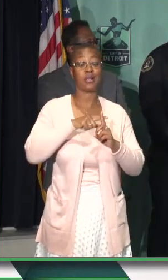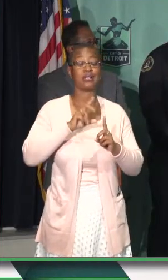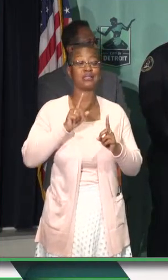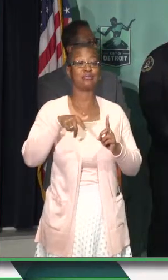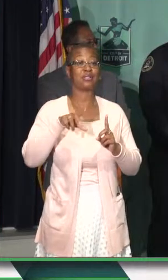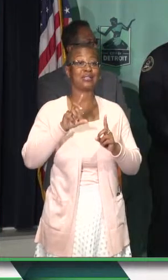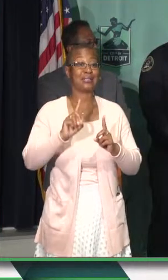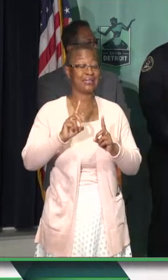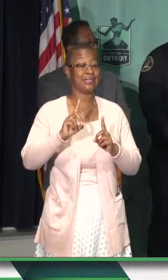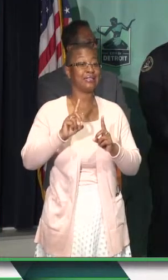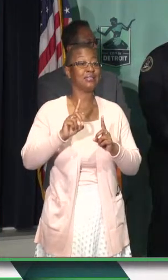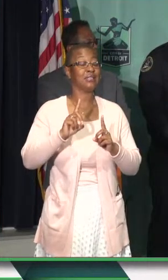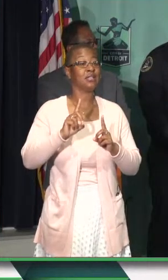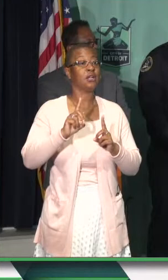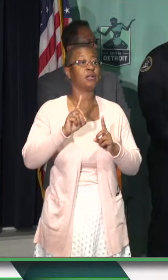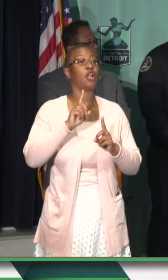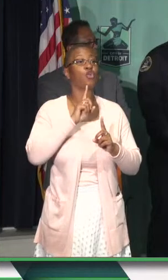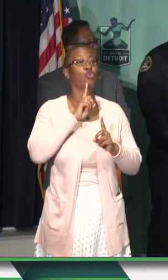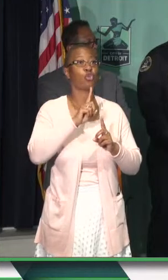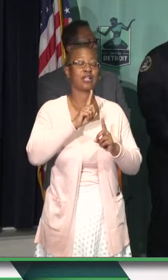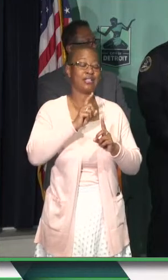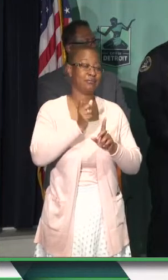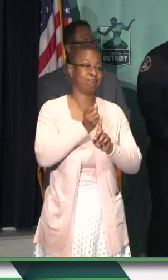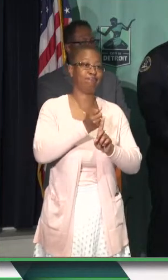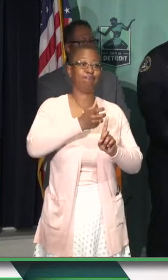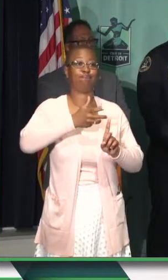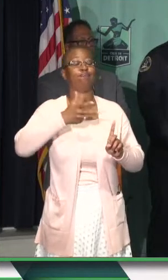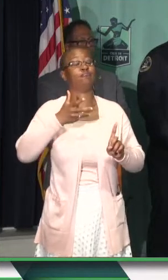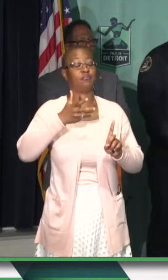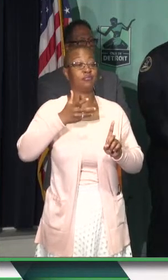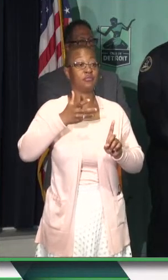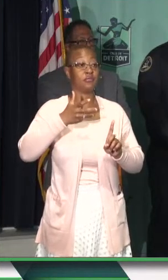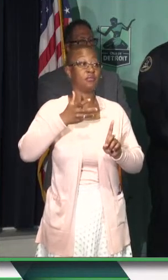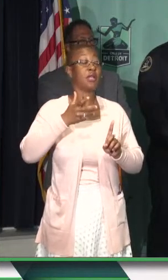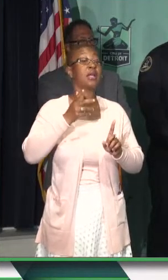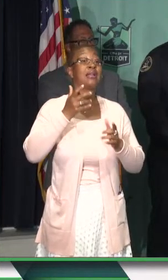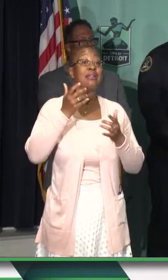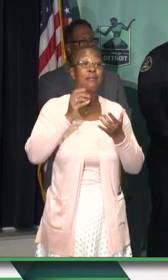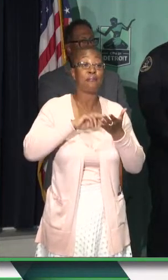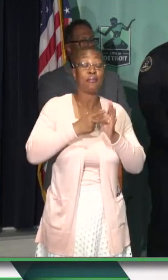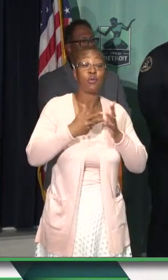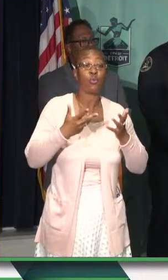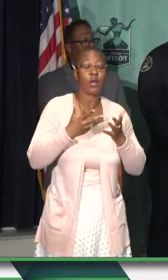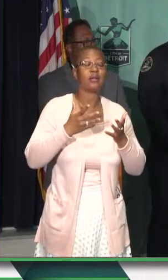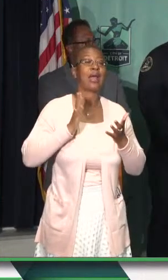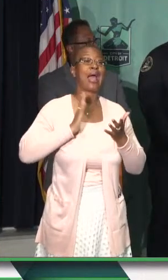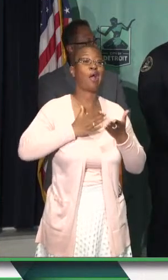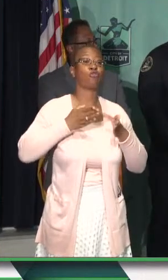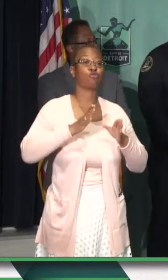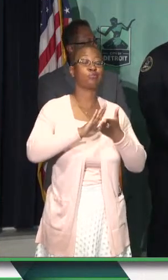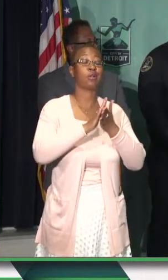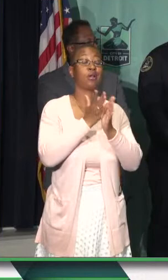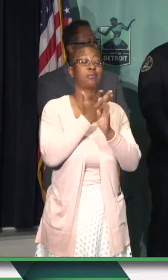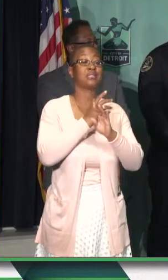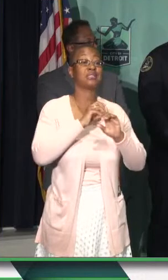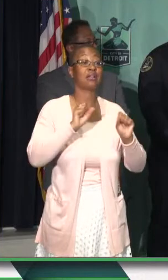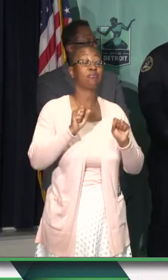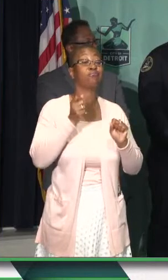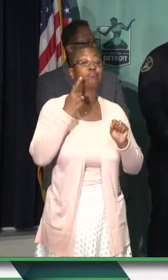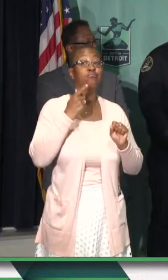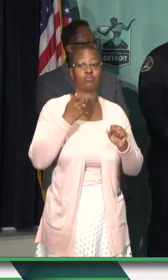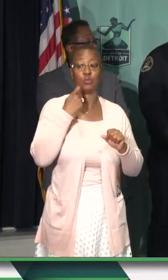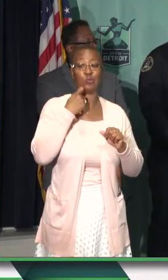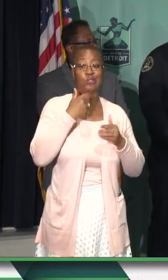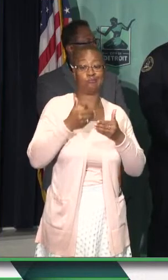DPD are being magnified, and our streets are going to become safer. As everyone who has come to the podium has